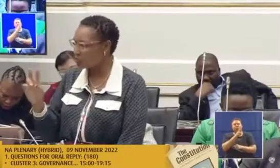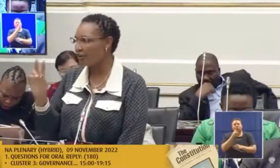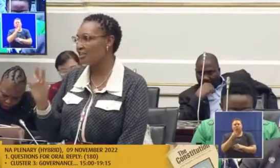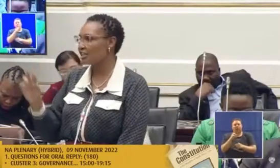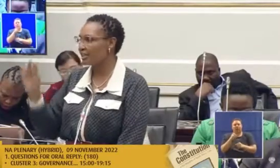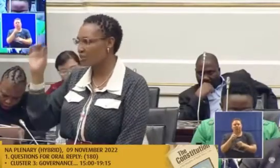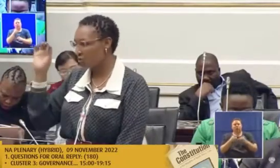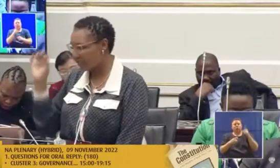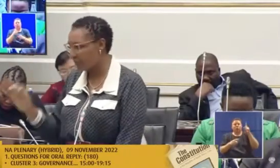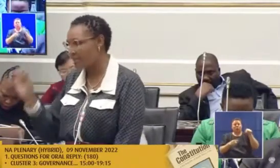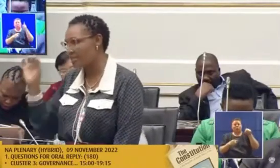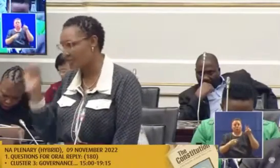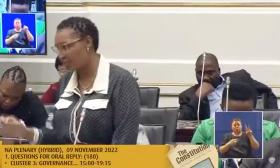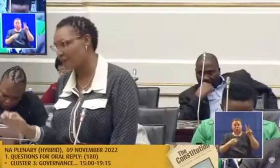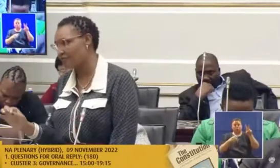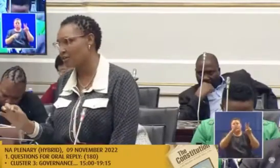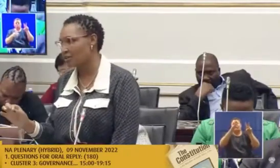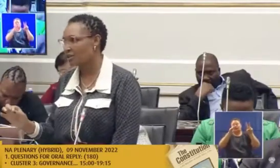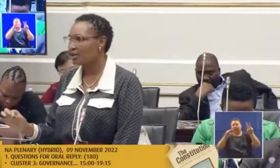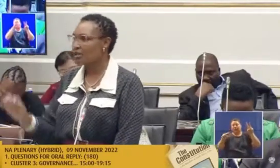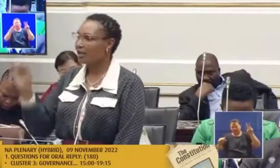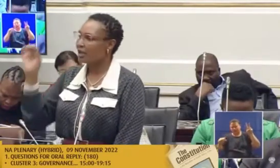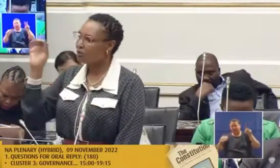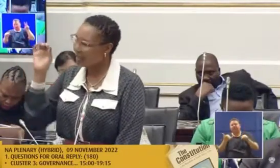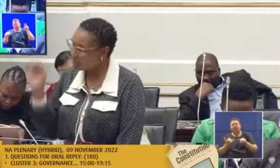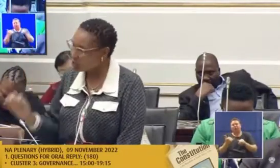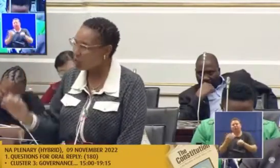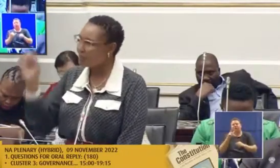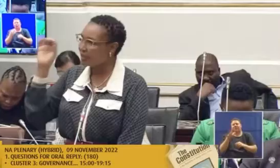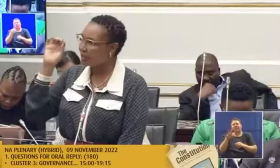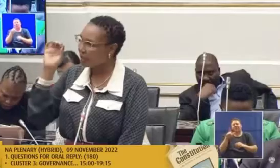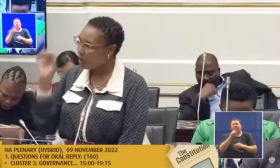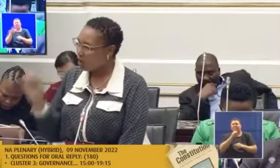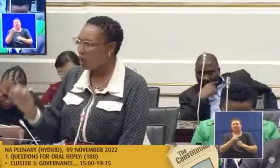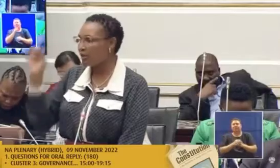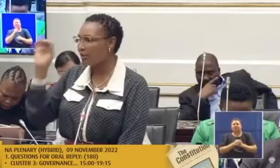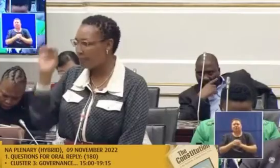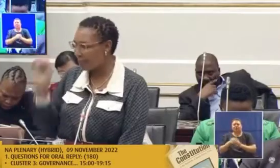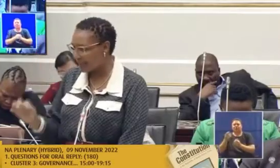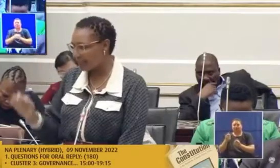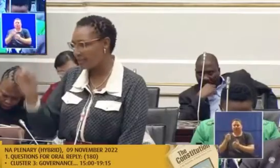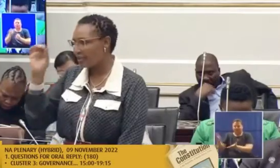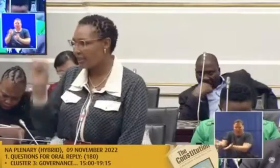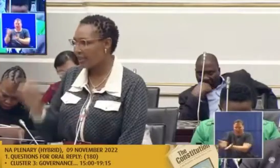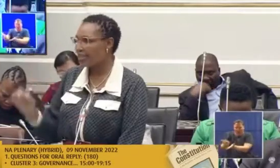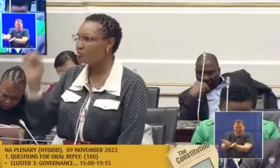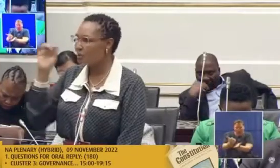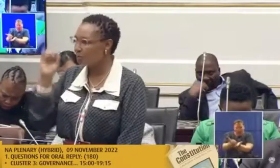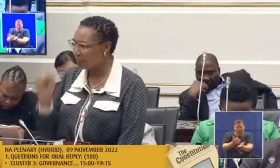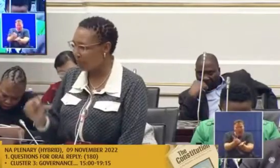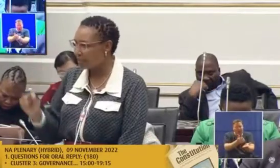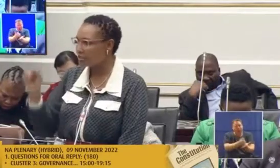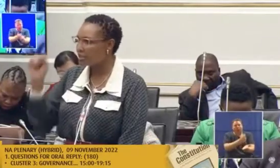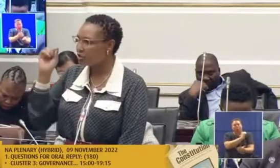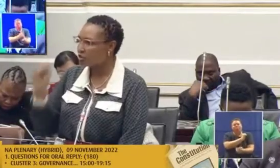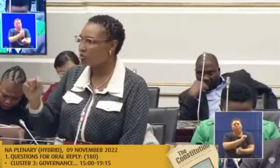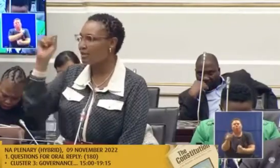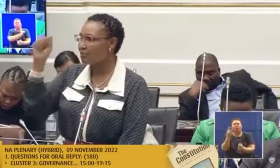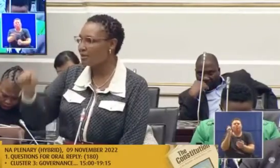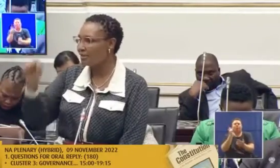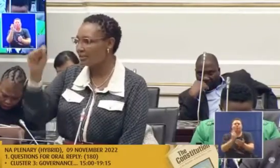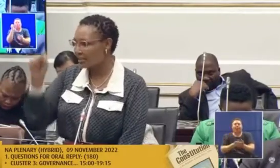2 financial years, we are now at 75,000. And we are recouping all the money that has been paid through